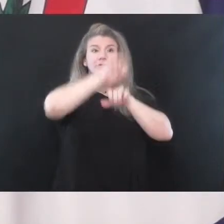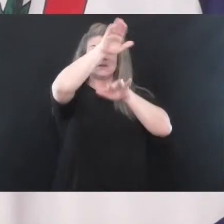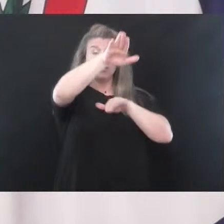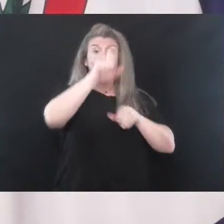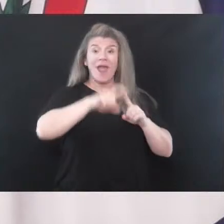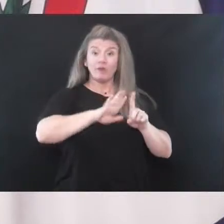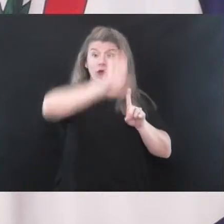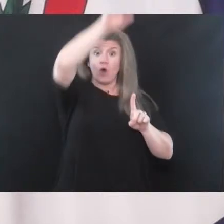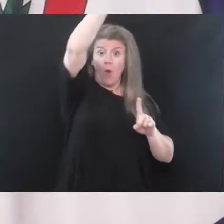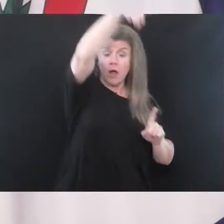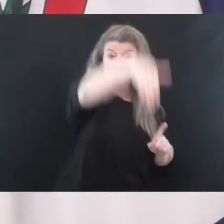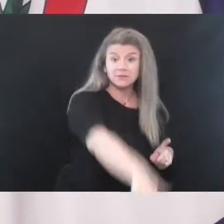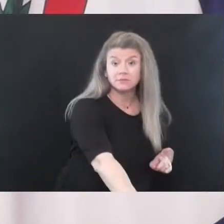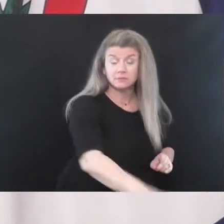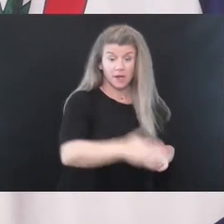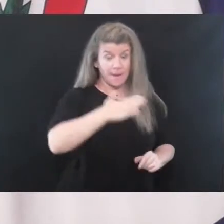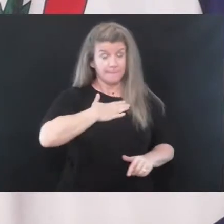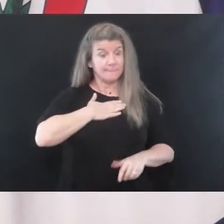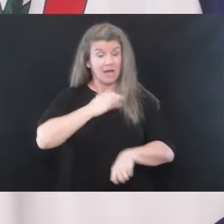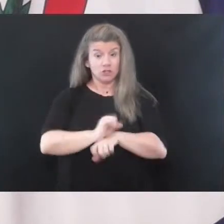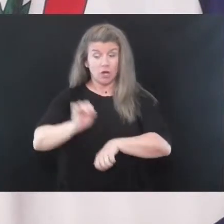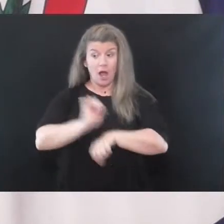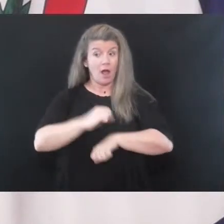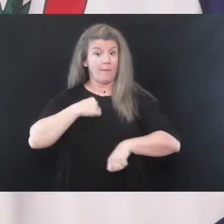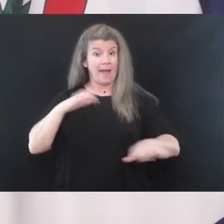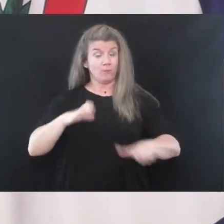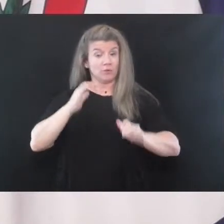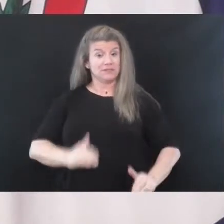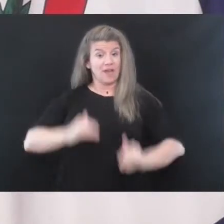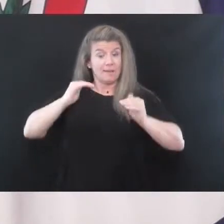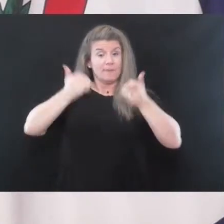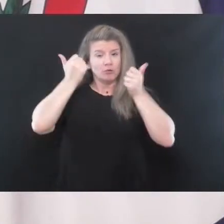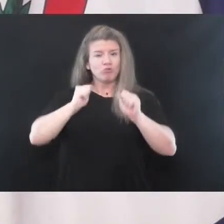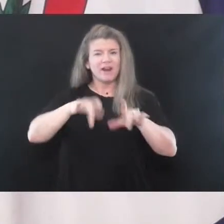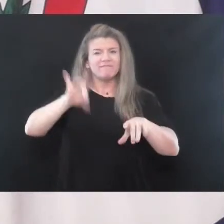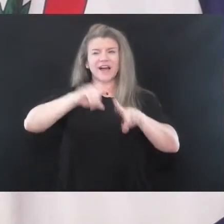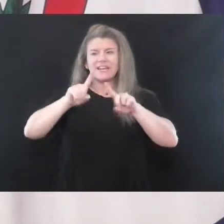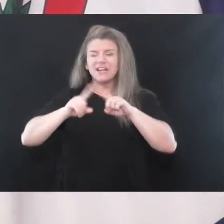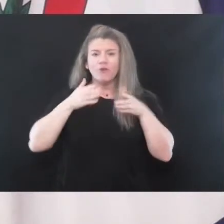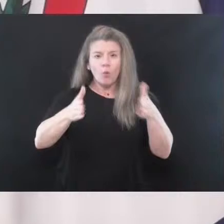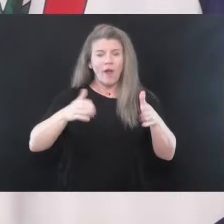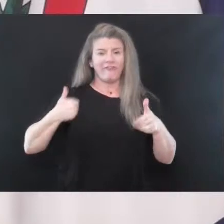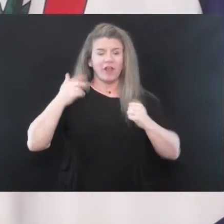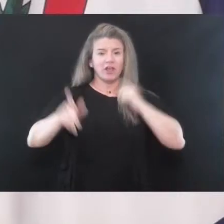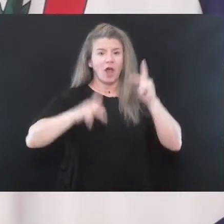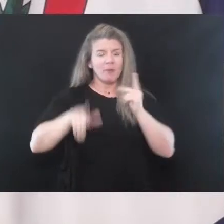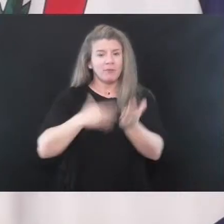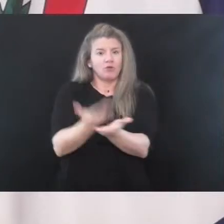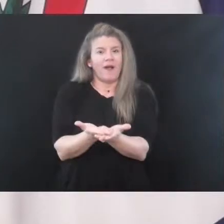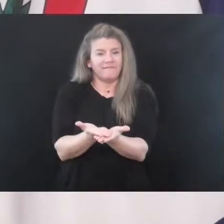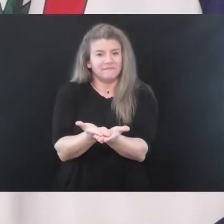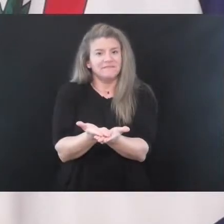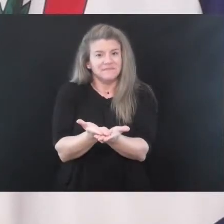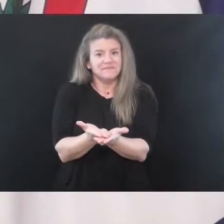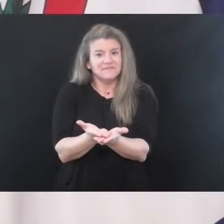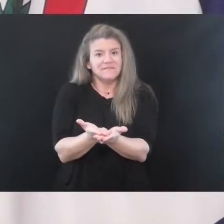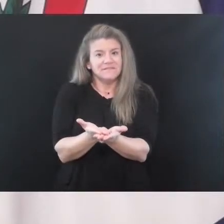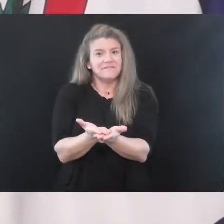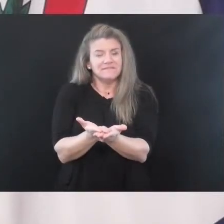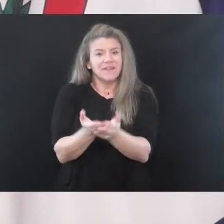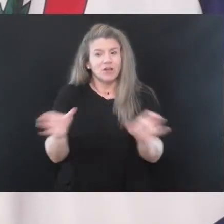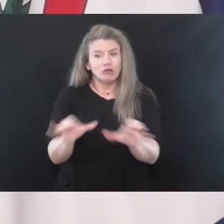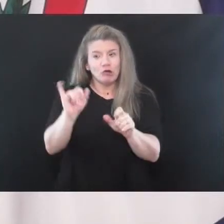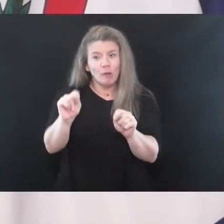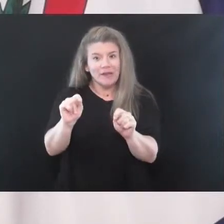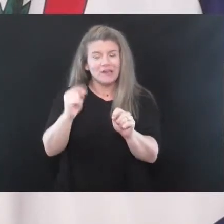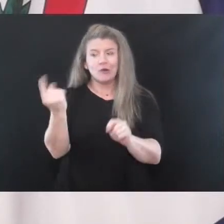across. I'm doing my part by stepping up and trying to find ways to get our young people to the table and